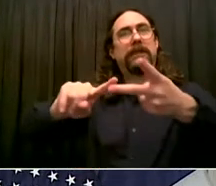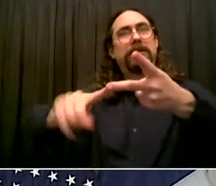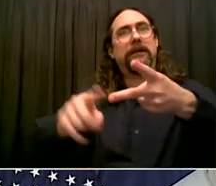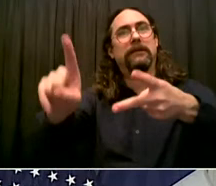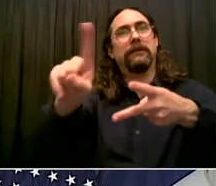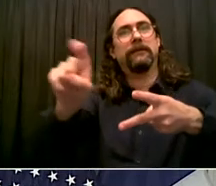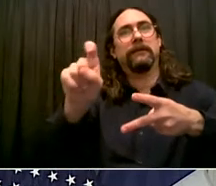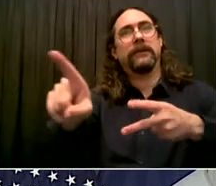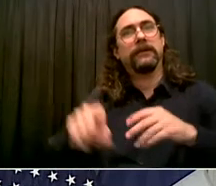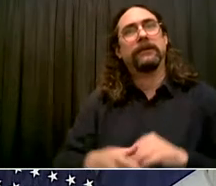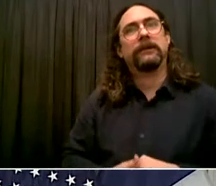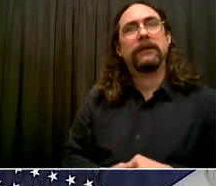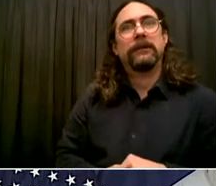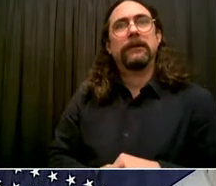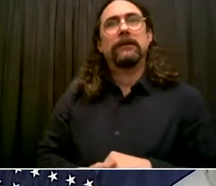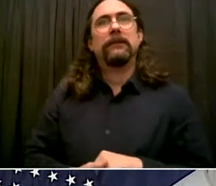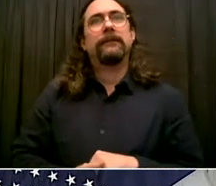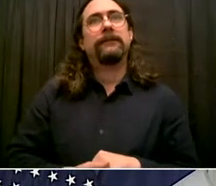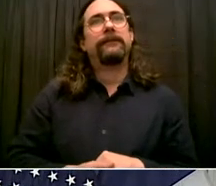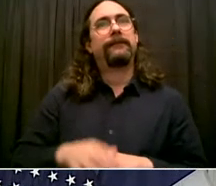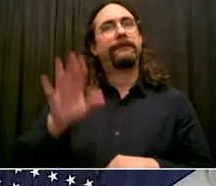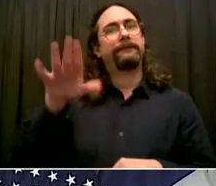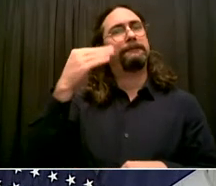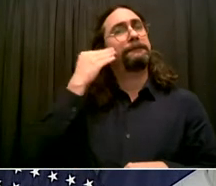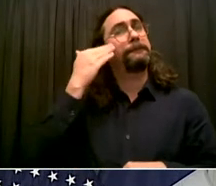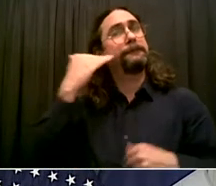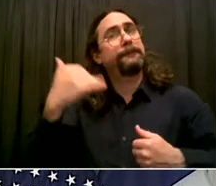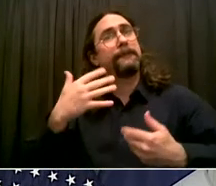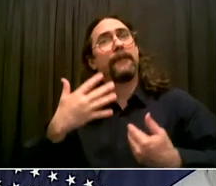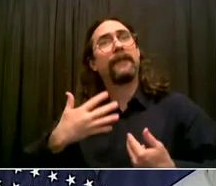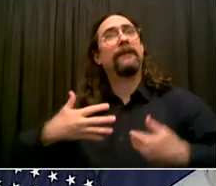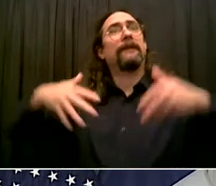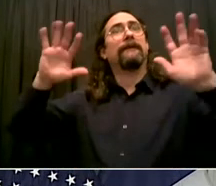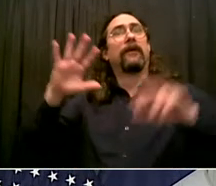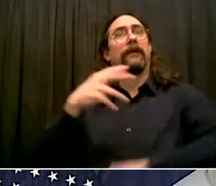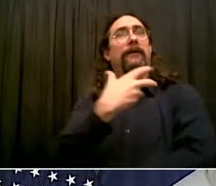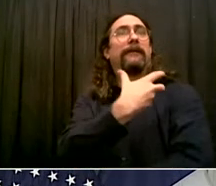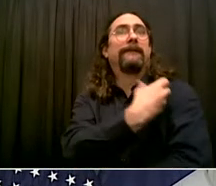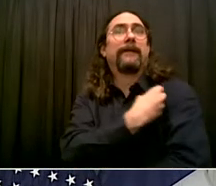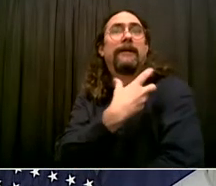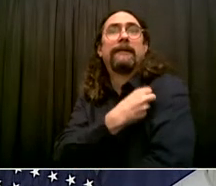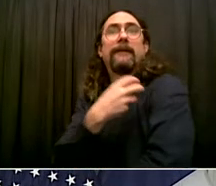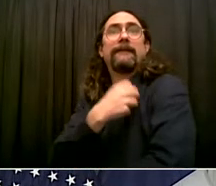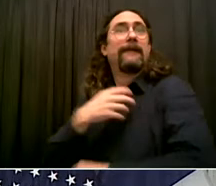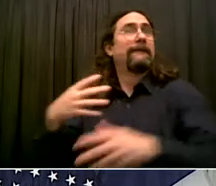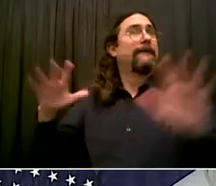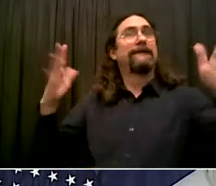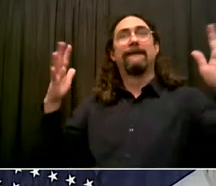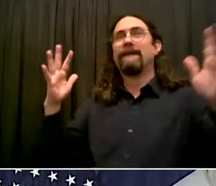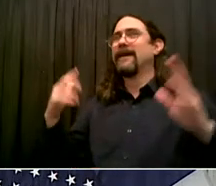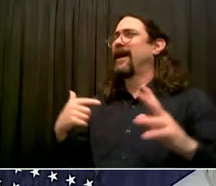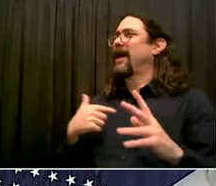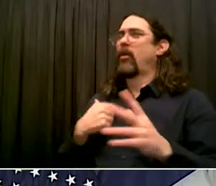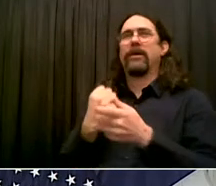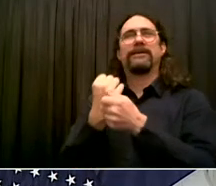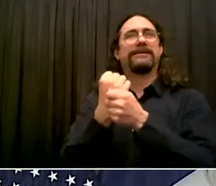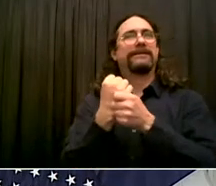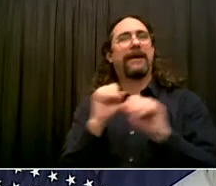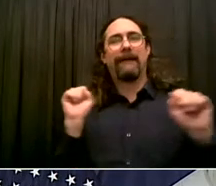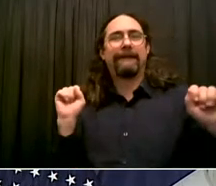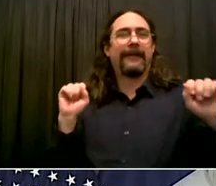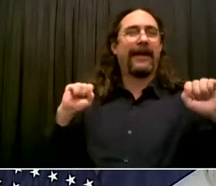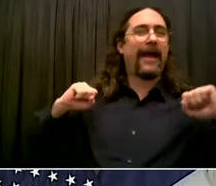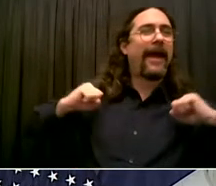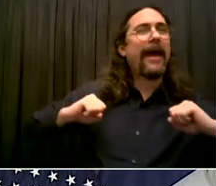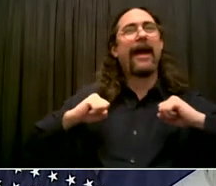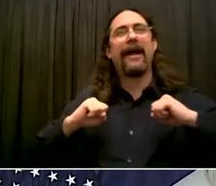many people in your home. That may reduce the incentive for people to get the vaccine, people who are reluctant to get it. Can